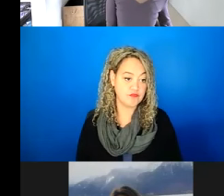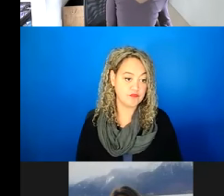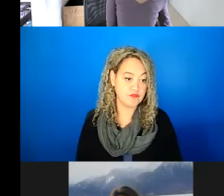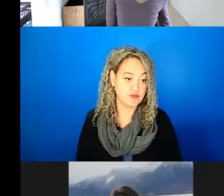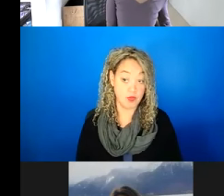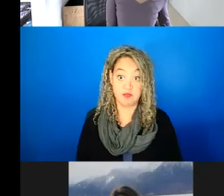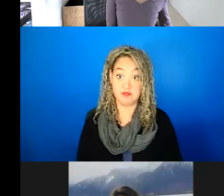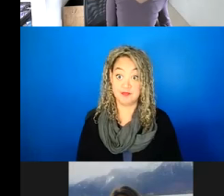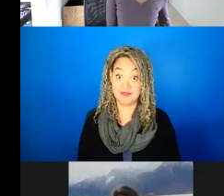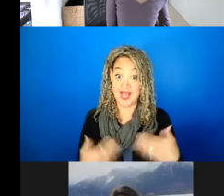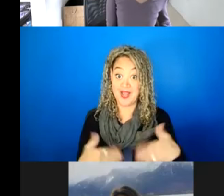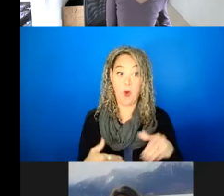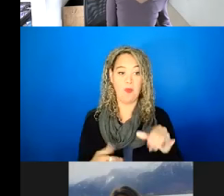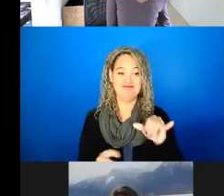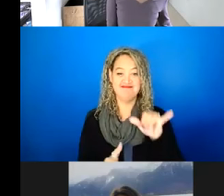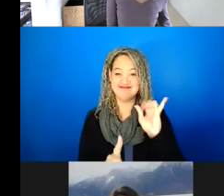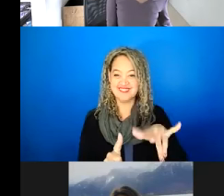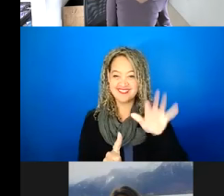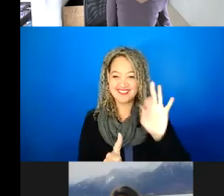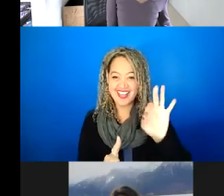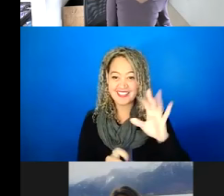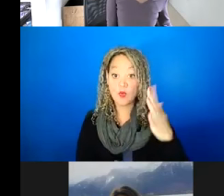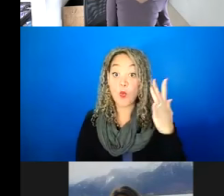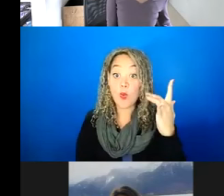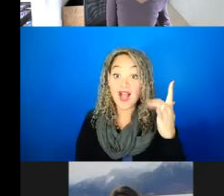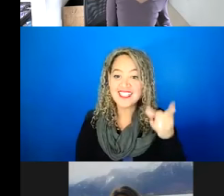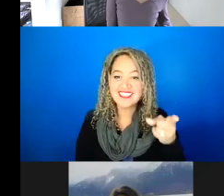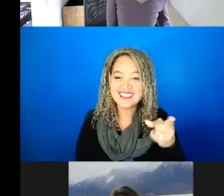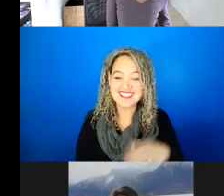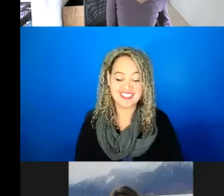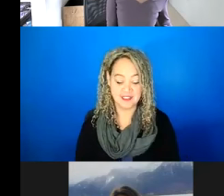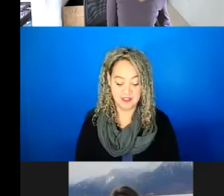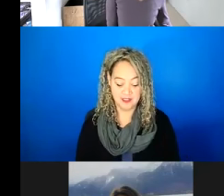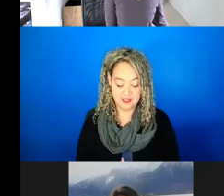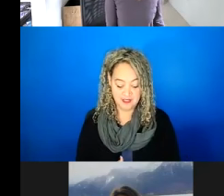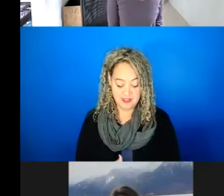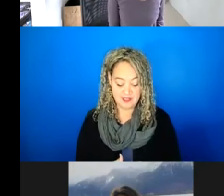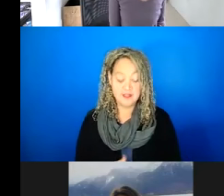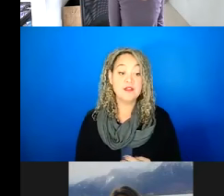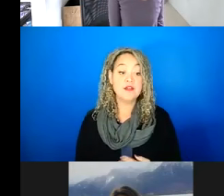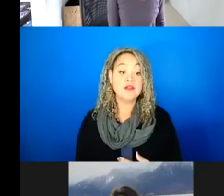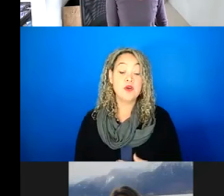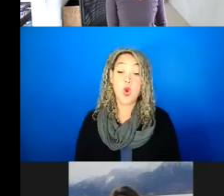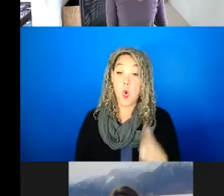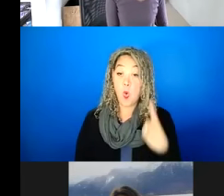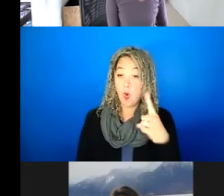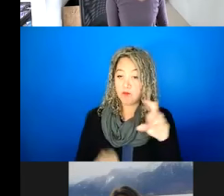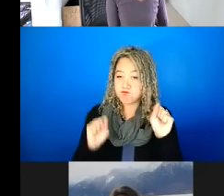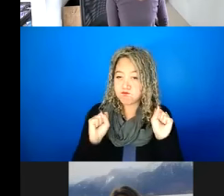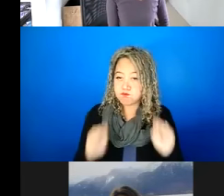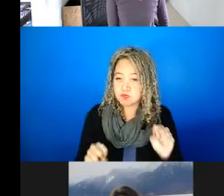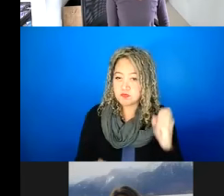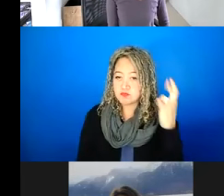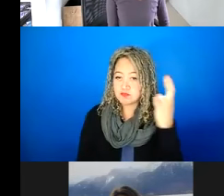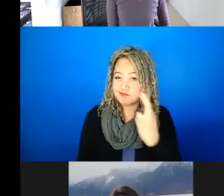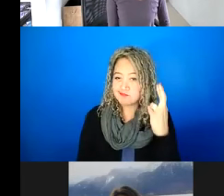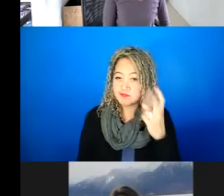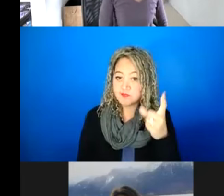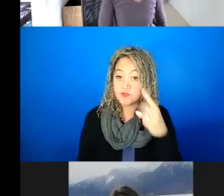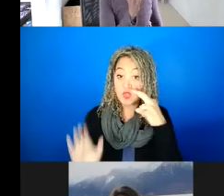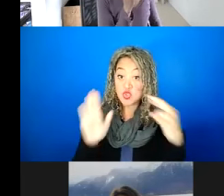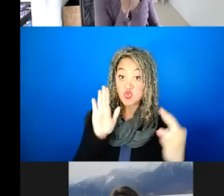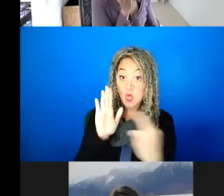Why? Oh yeah, there it is. Why? Okay. So one possibility is that when you look at